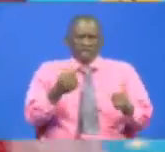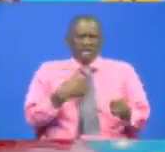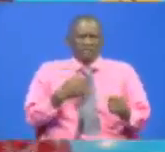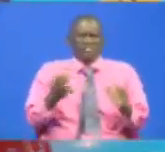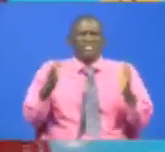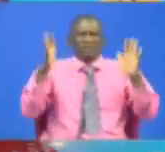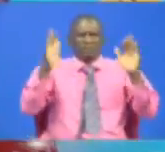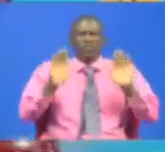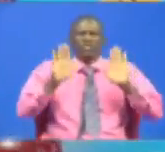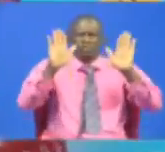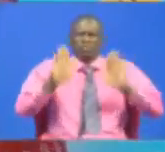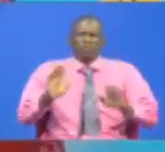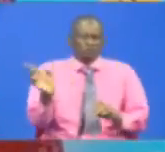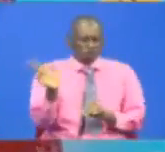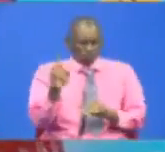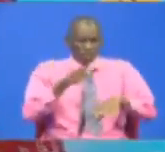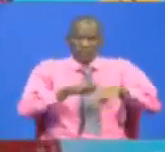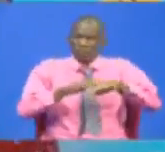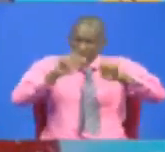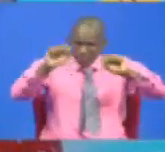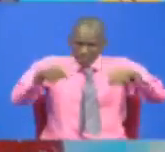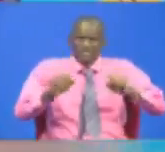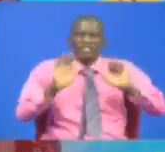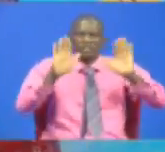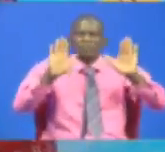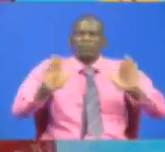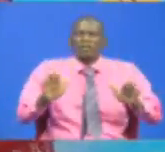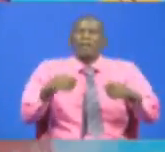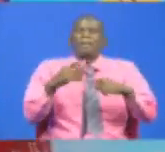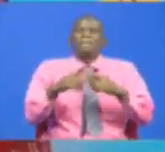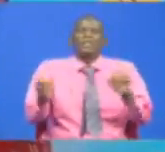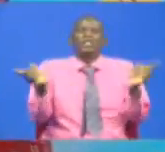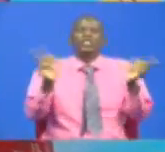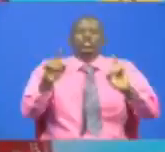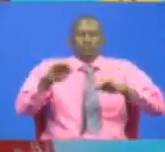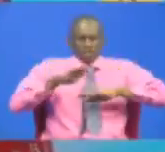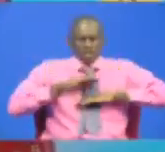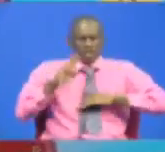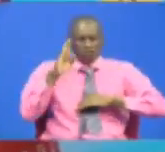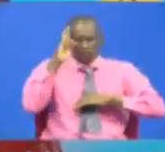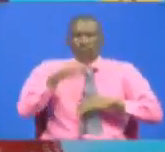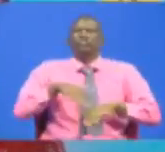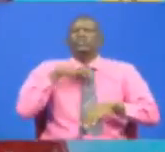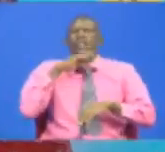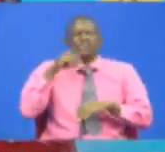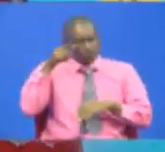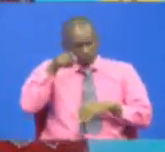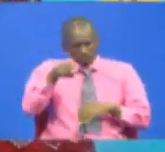ceremonial importance. It's good. It's important. But it is not enough reason to die for.